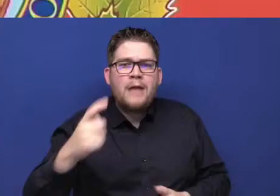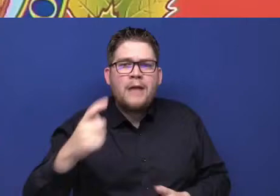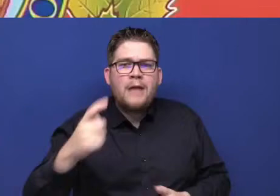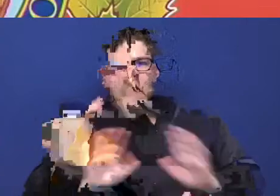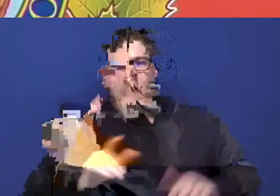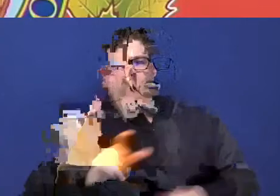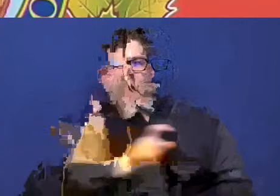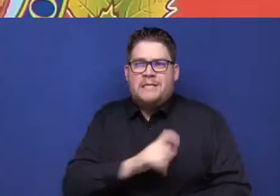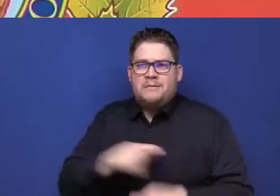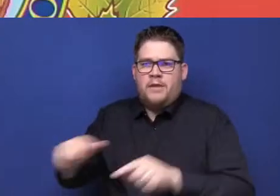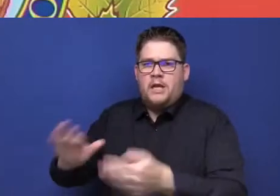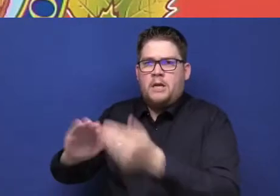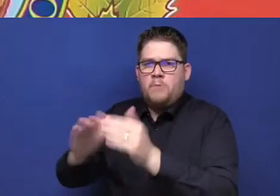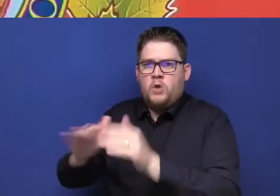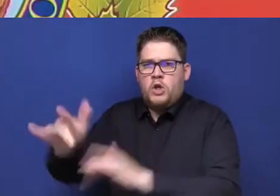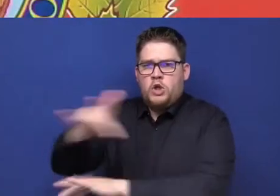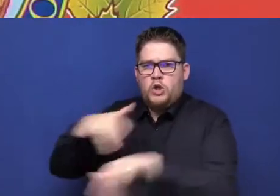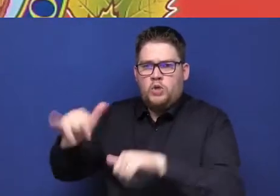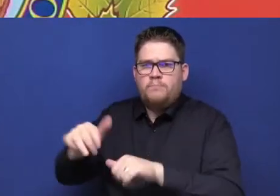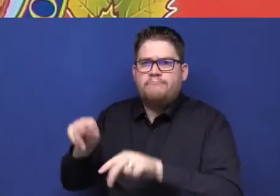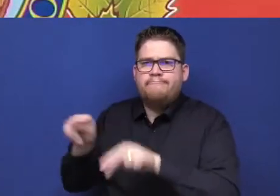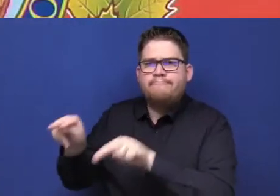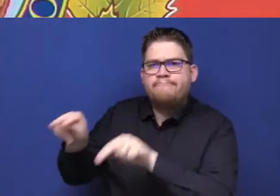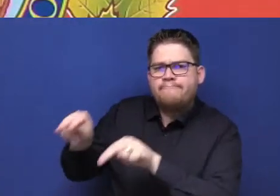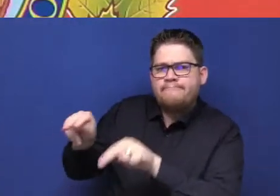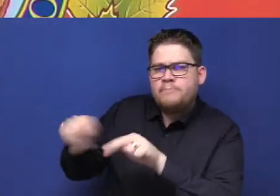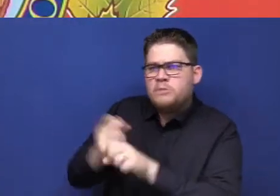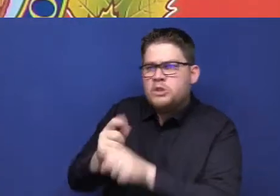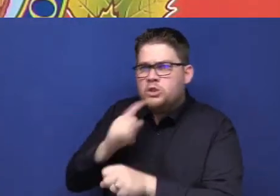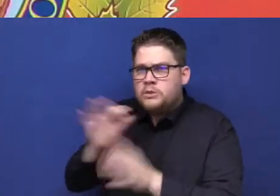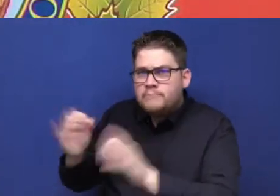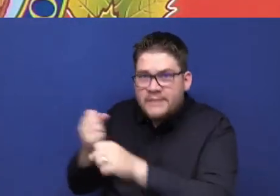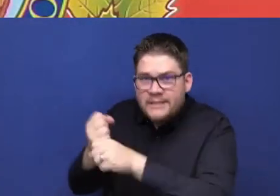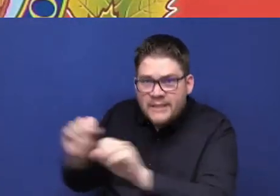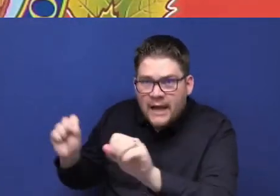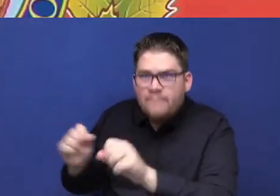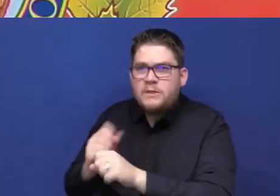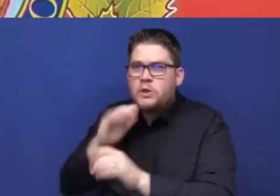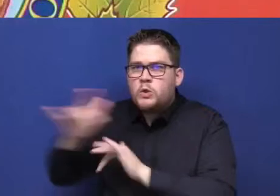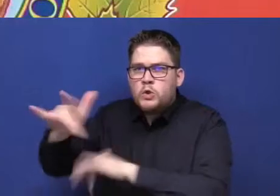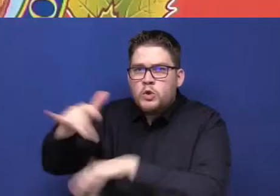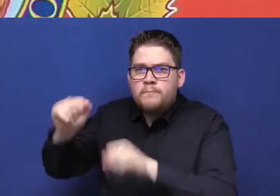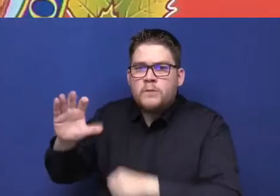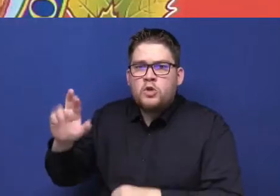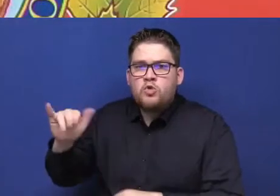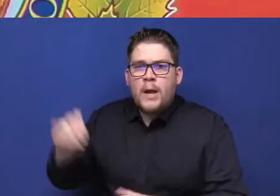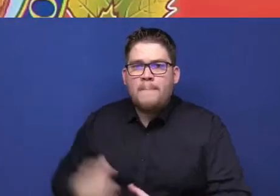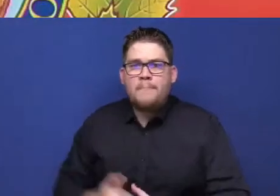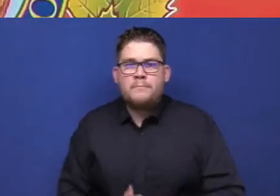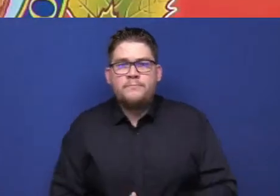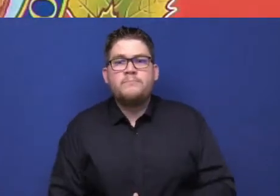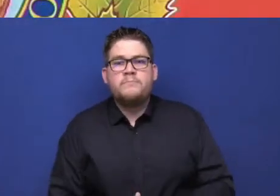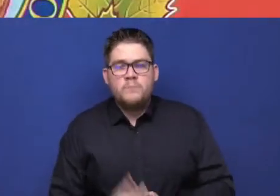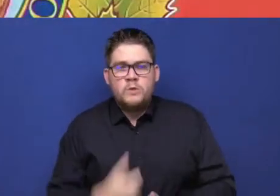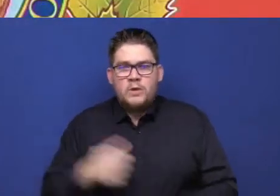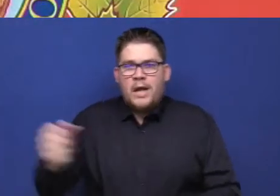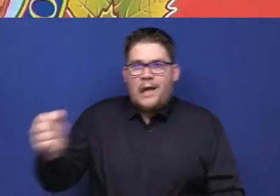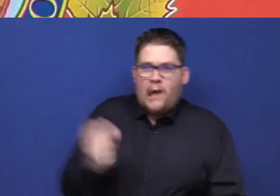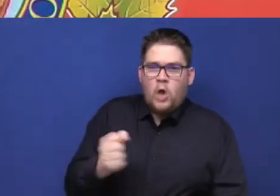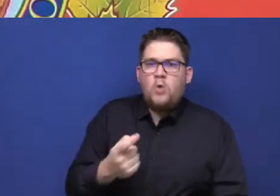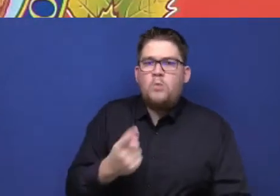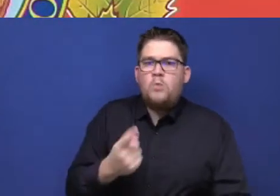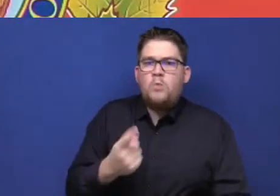is assisting with the orders. And while you're away from your homes, we are making sure that your homes are safe by conducting those